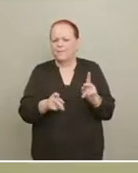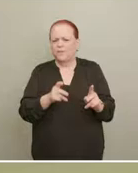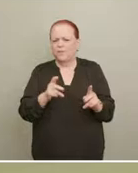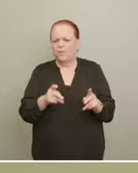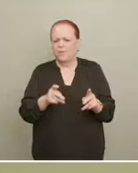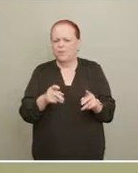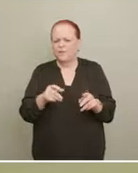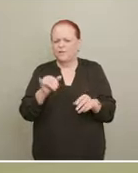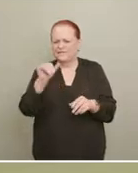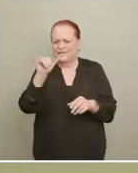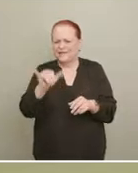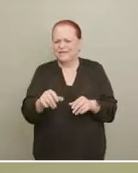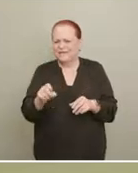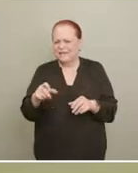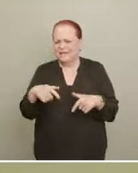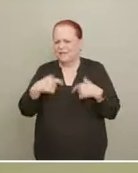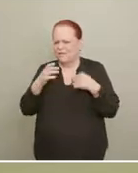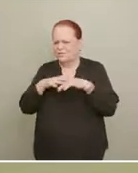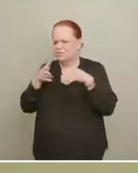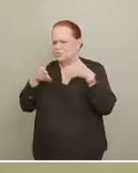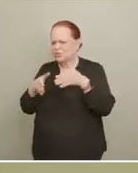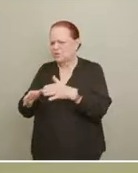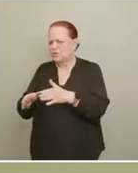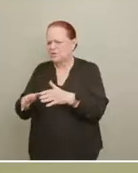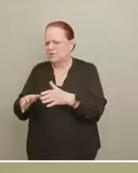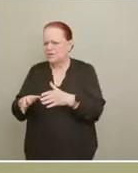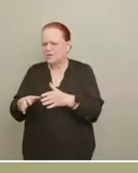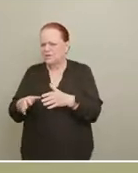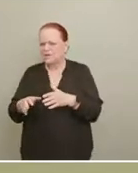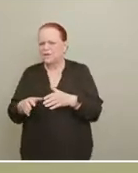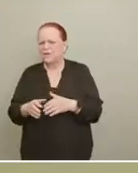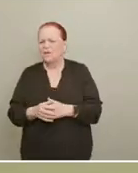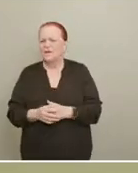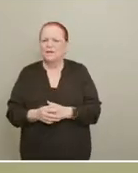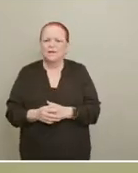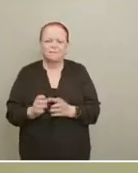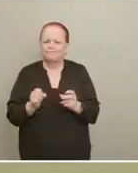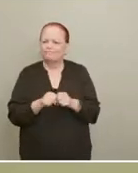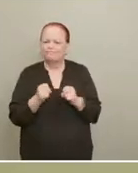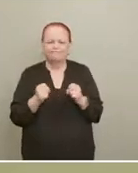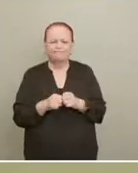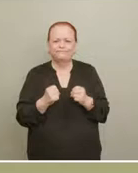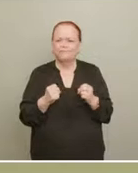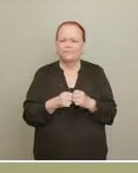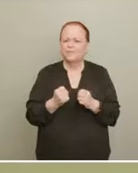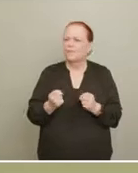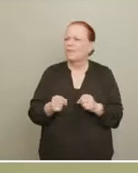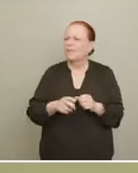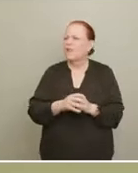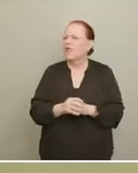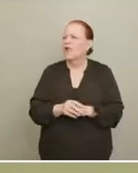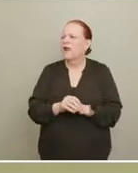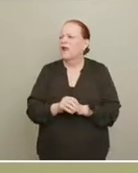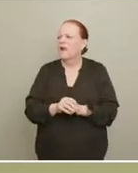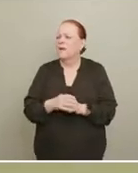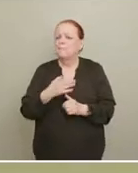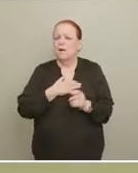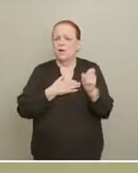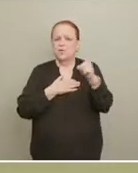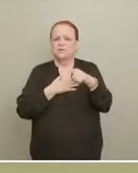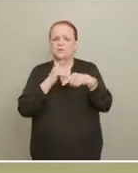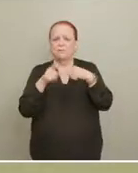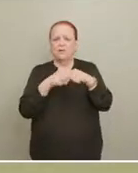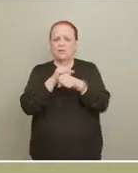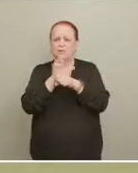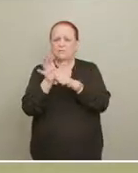private insurance. And for the county supervisor, question for you, the